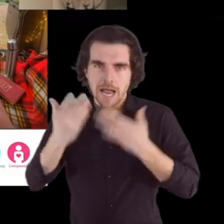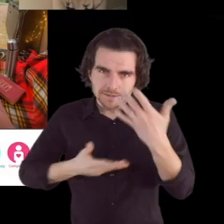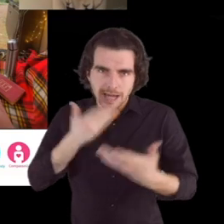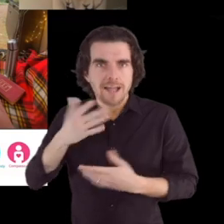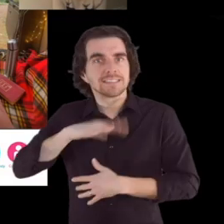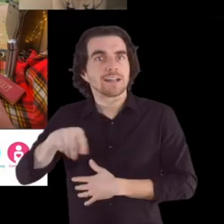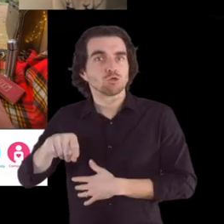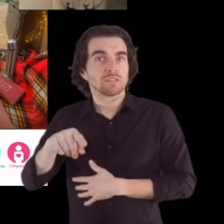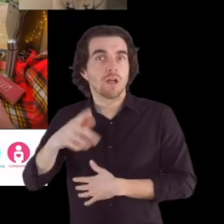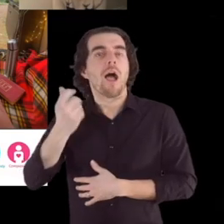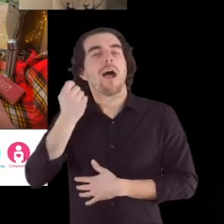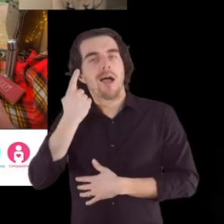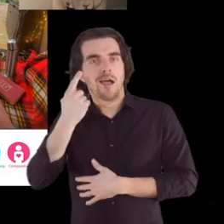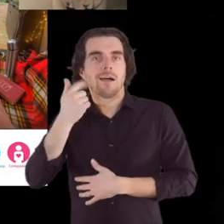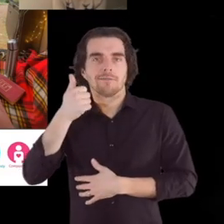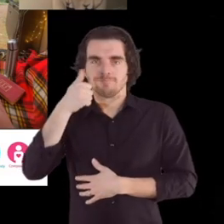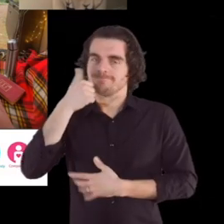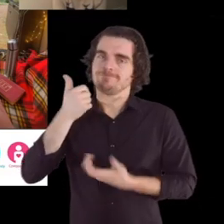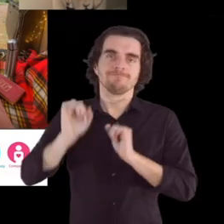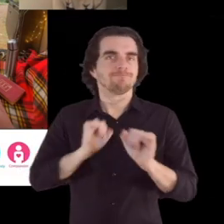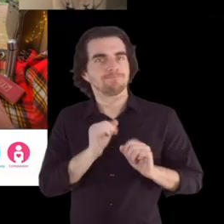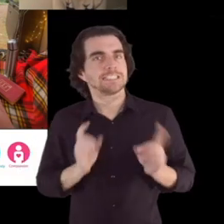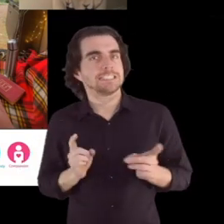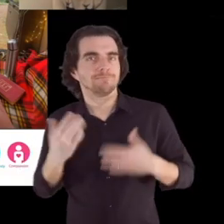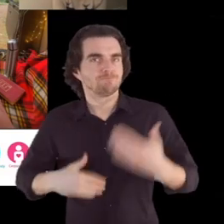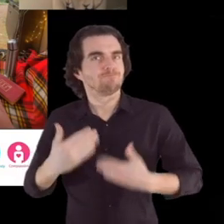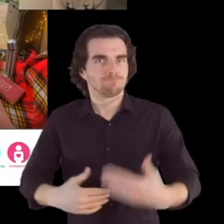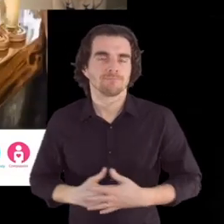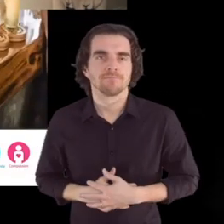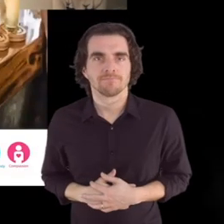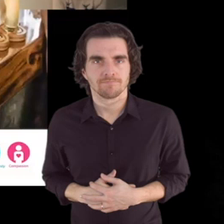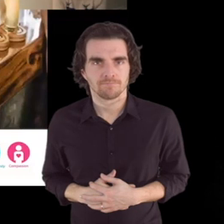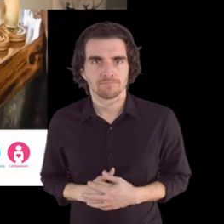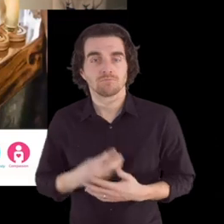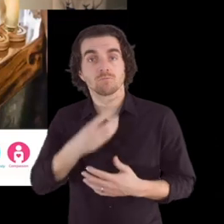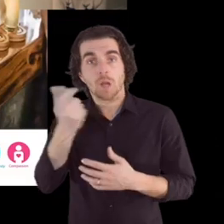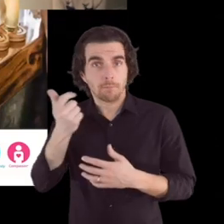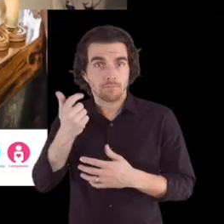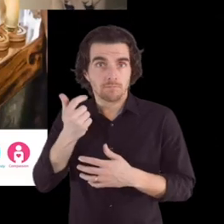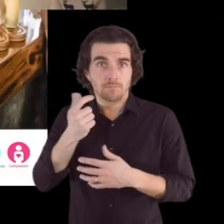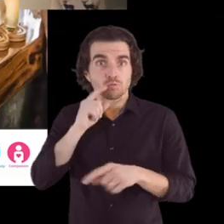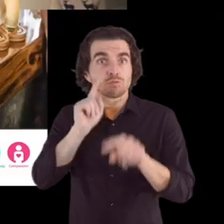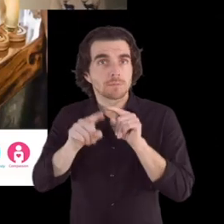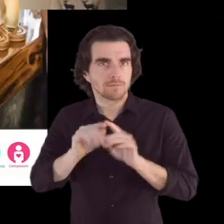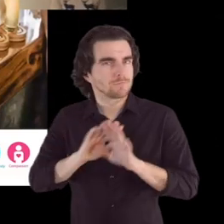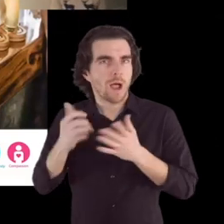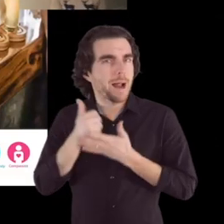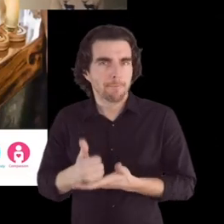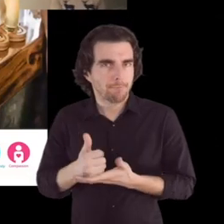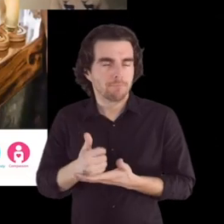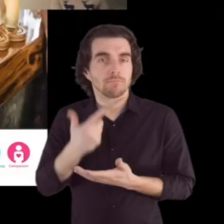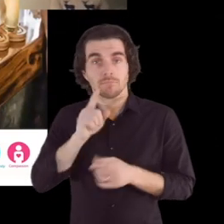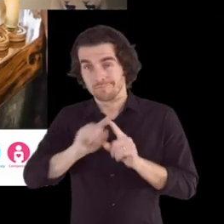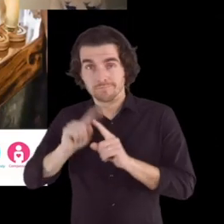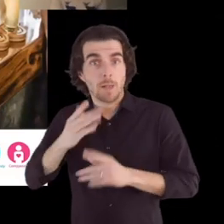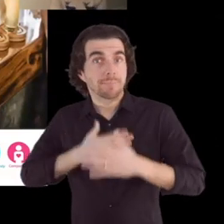to explain that to children so they understand what's going on in a safe way. So some unhelpful responses. So again,